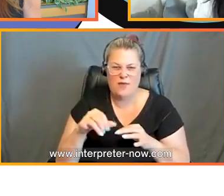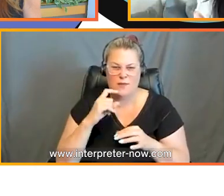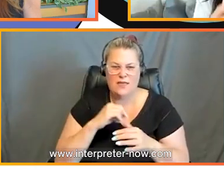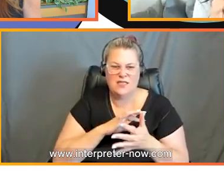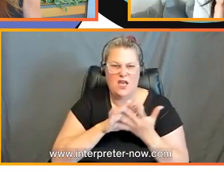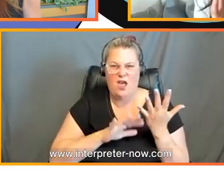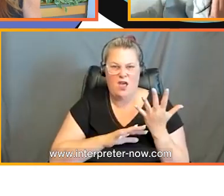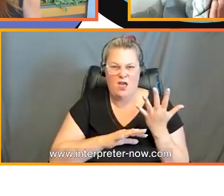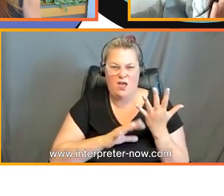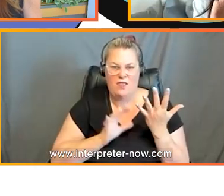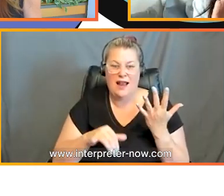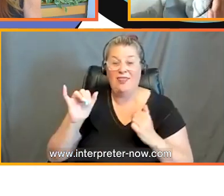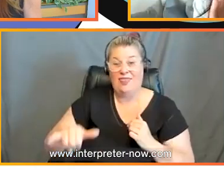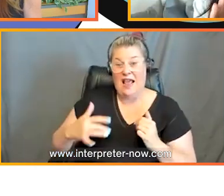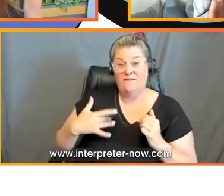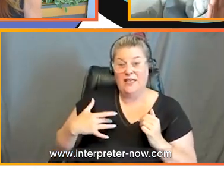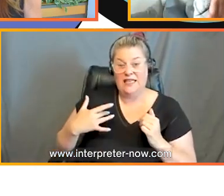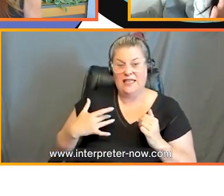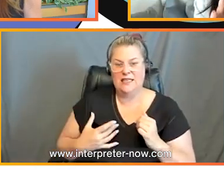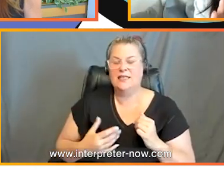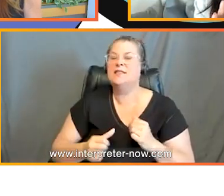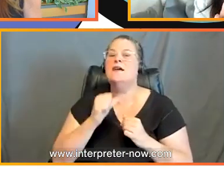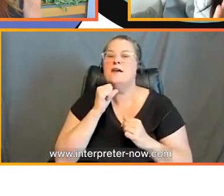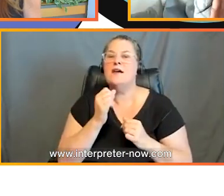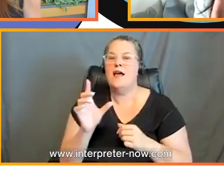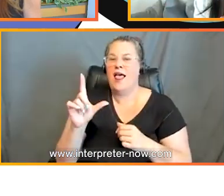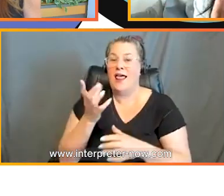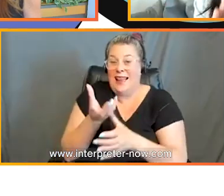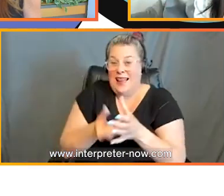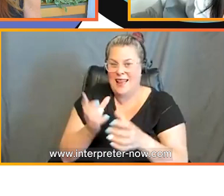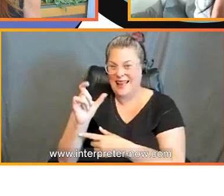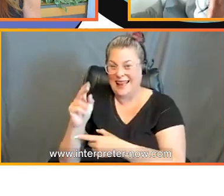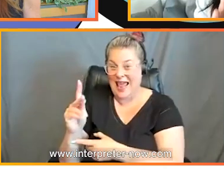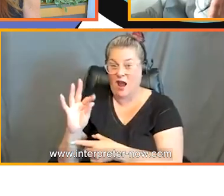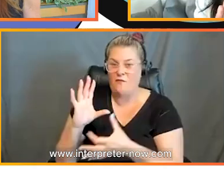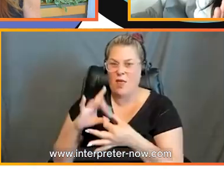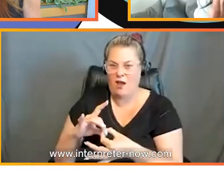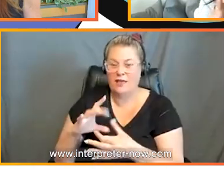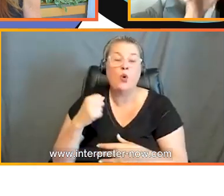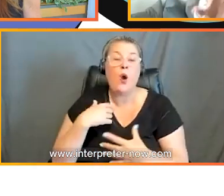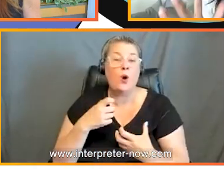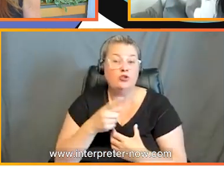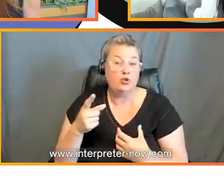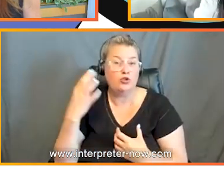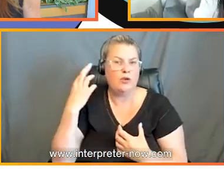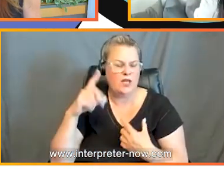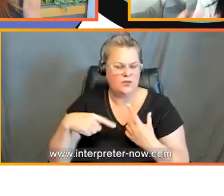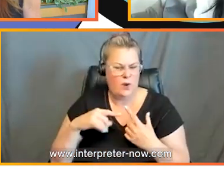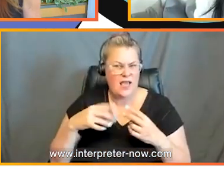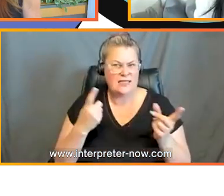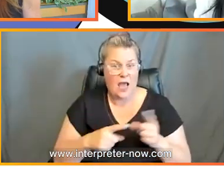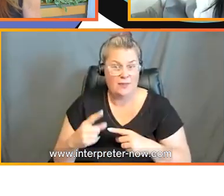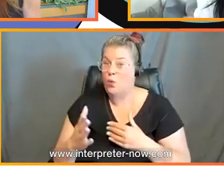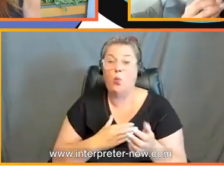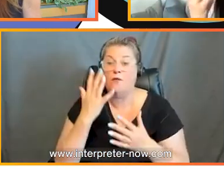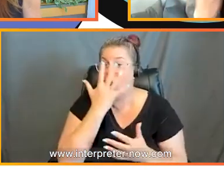shared. That feeling is a lack of belonging. So after today, I want you to recognize that when that is happening to you, whatever it looks like